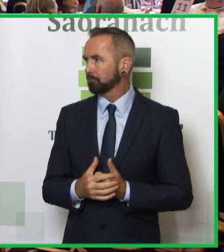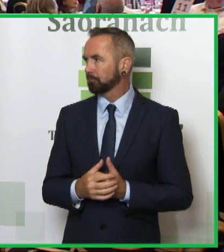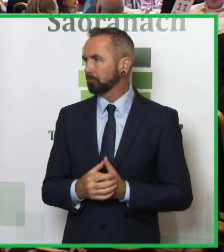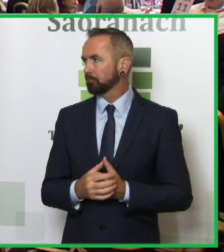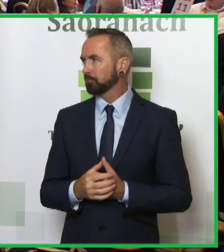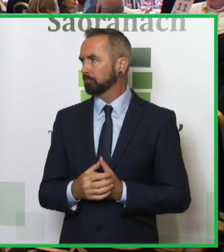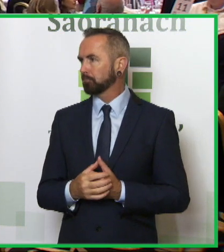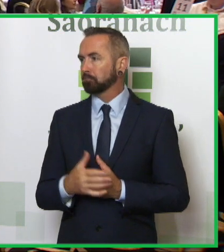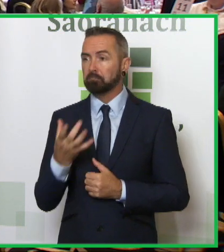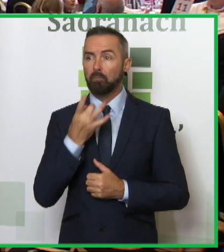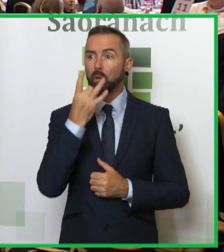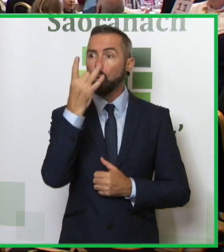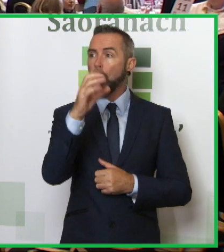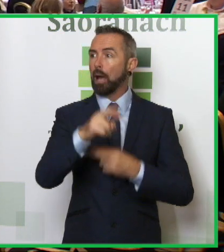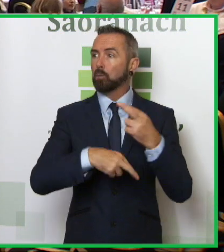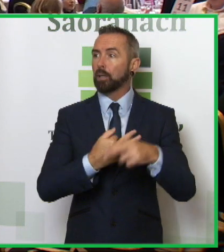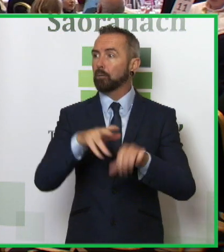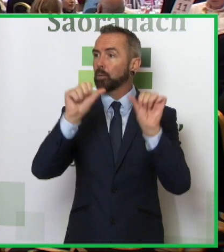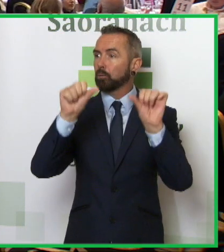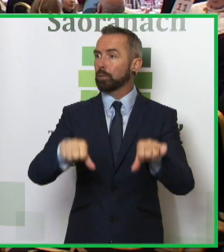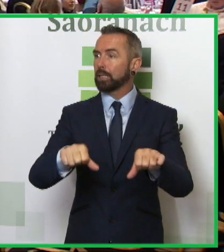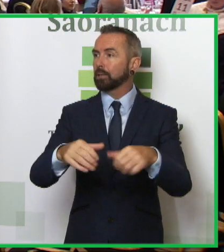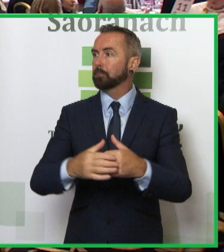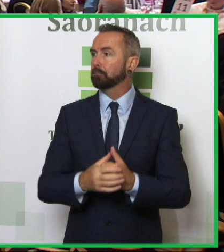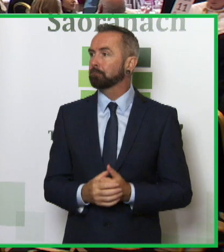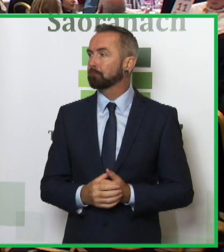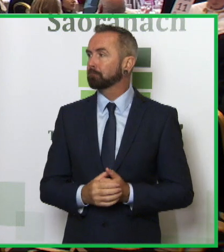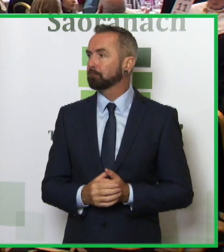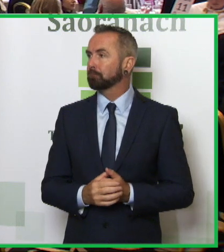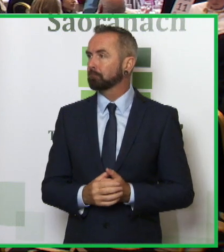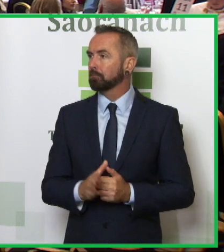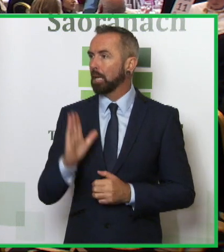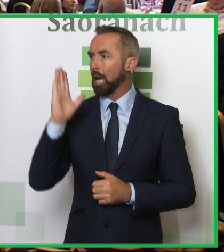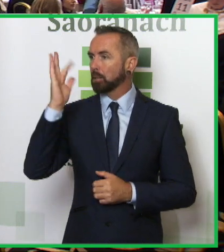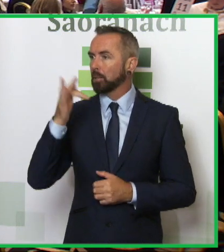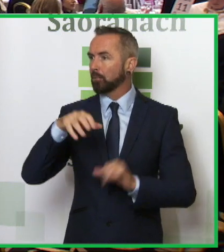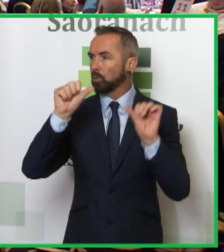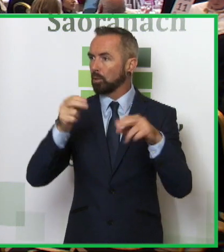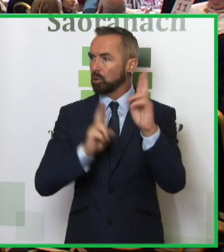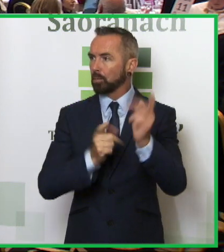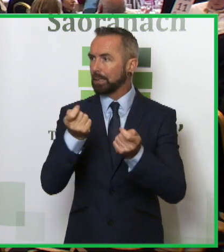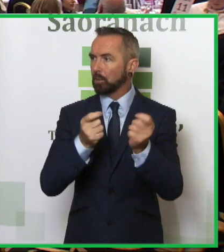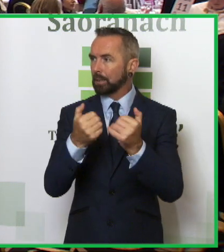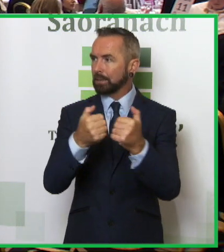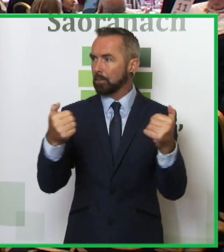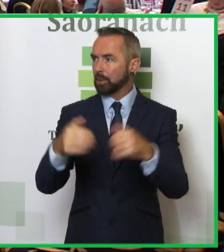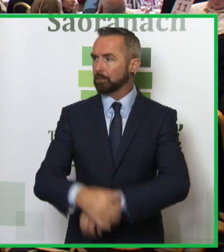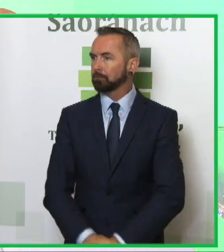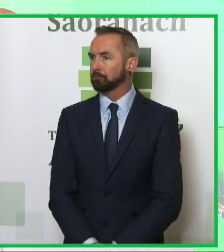I test that? Test that in the room if the room. And you might want to bring in Brian Galvin to speak on stimulants.